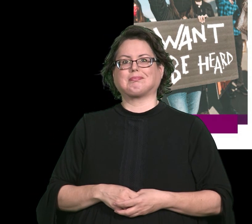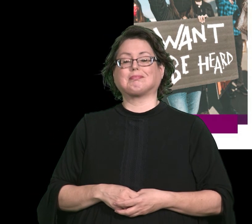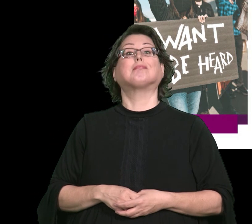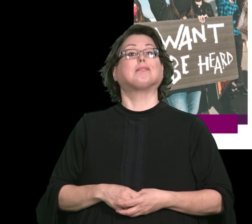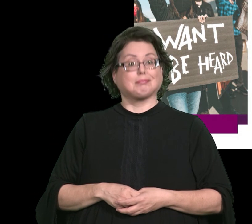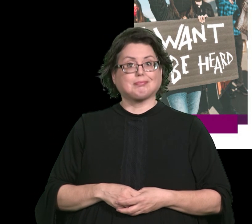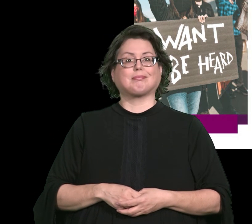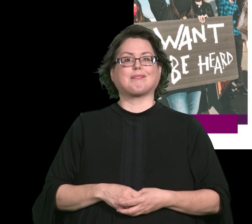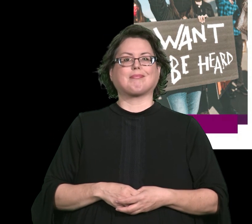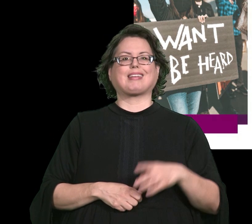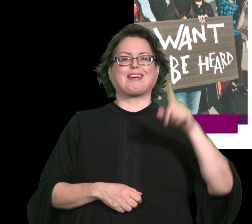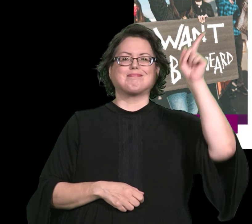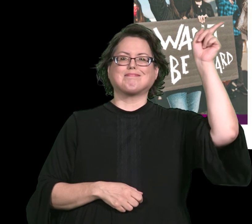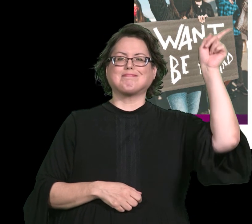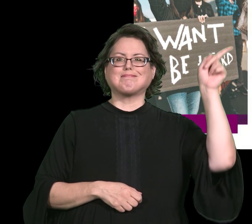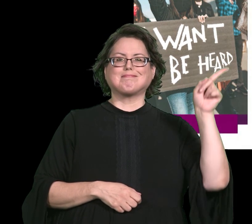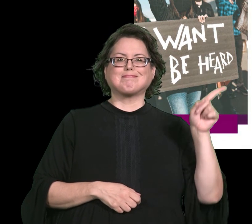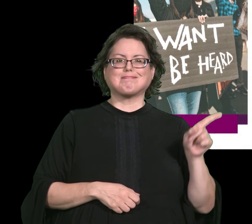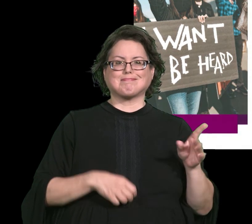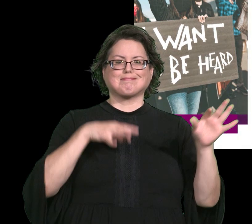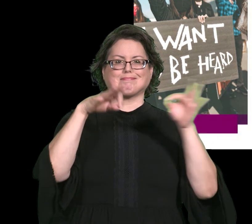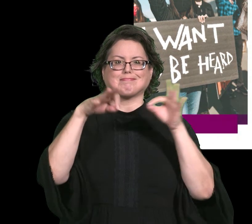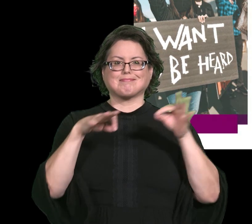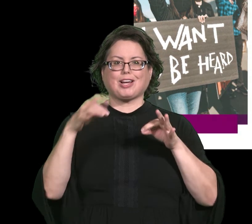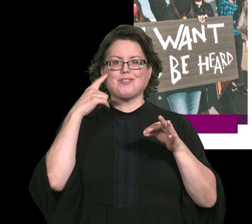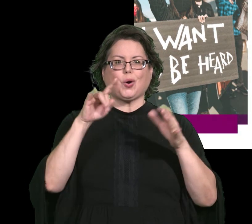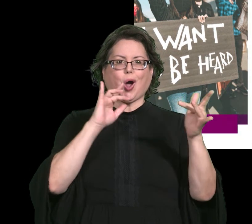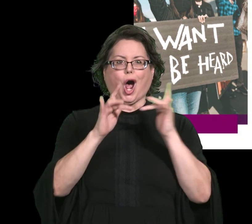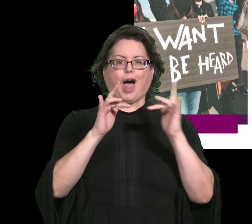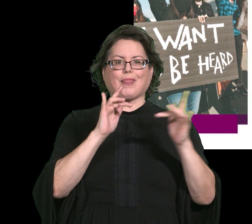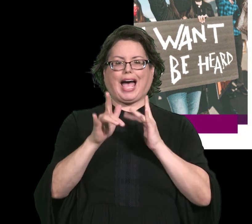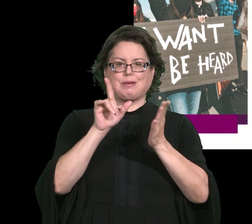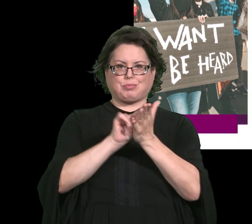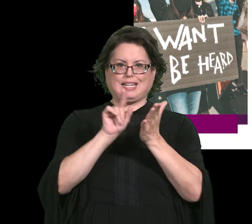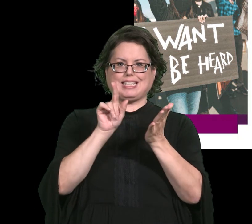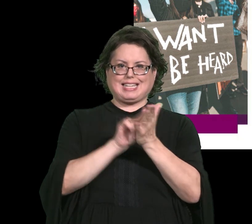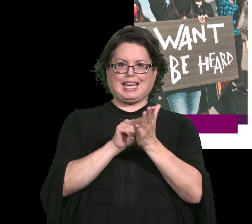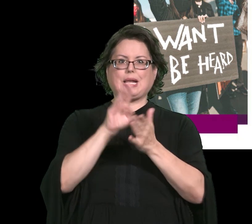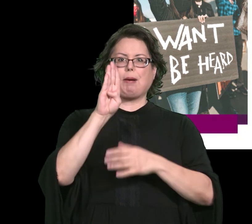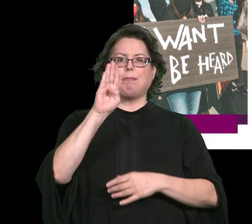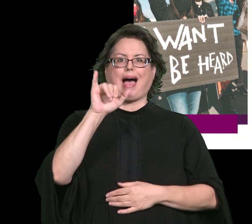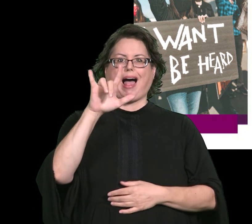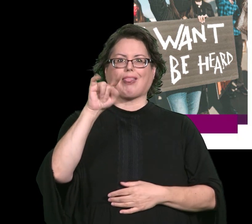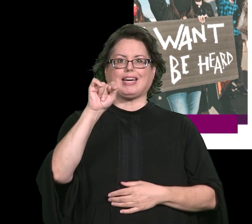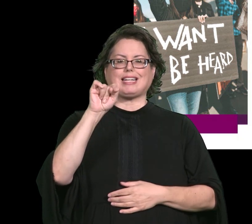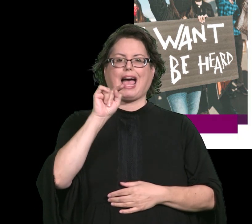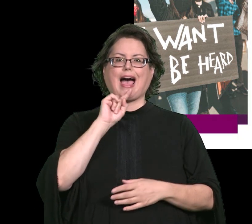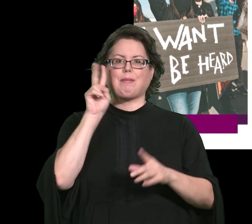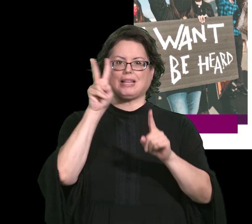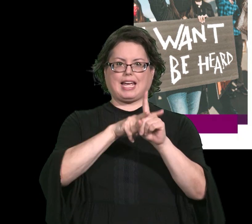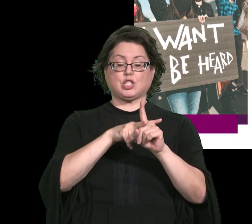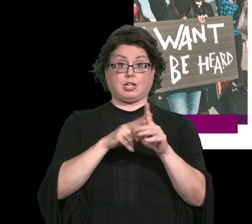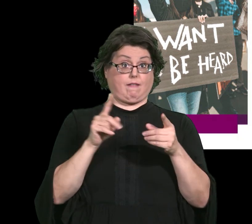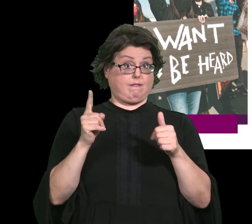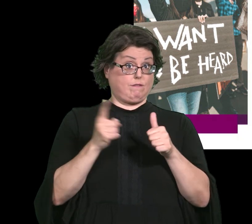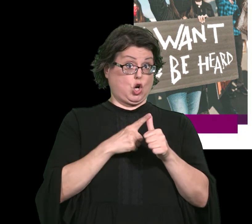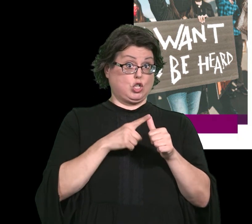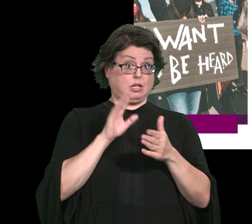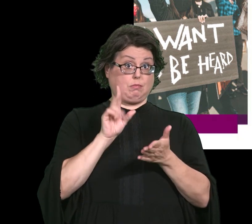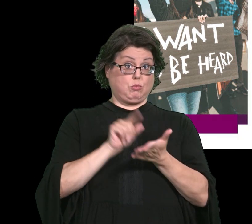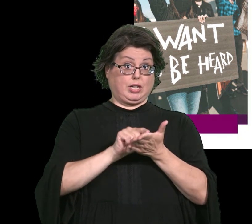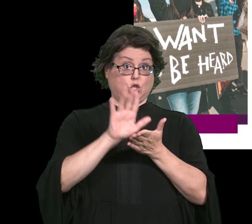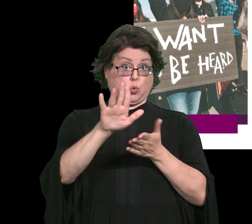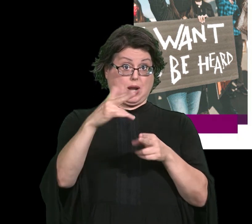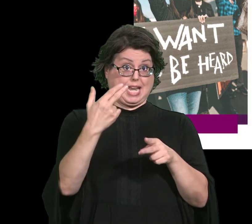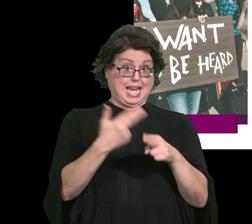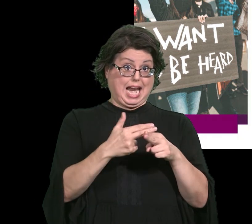Here are step-by-step instructions for online or printed mail-in ballot application. Number 1, print name, your first,